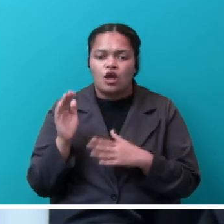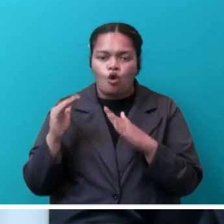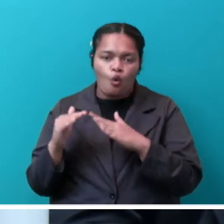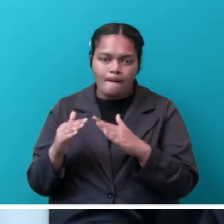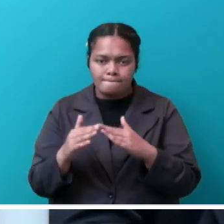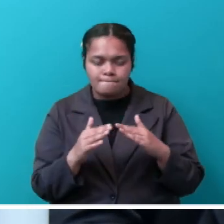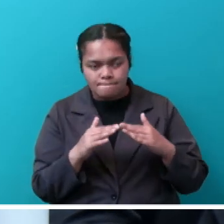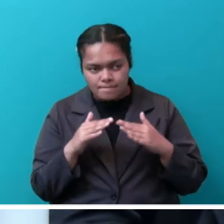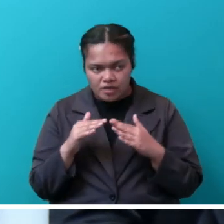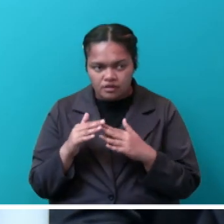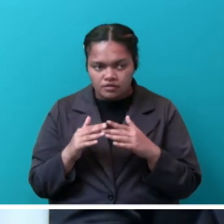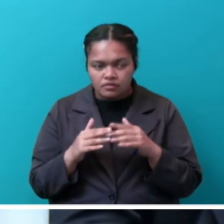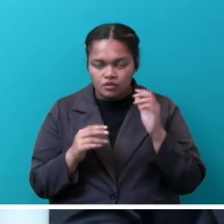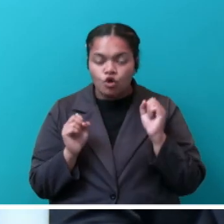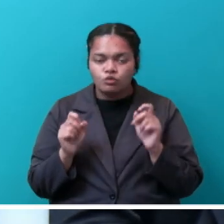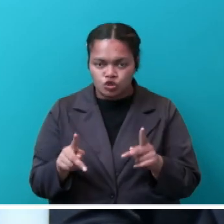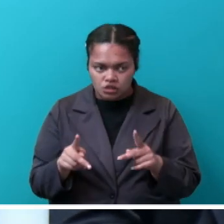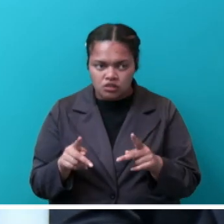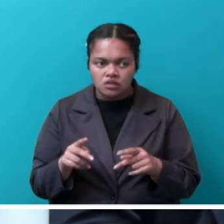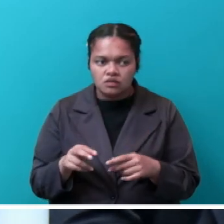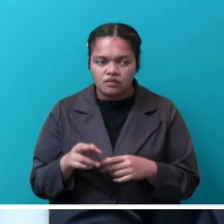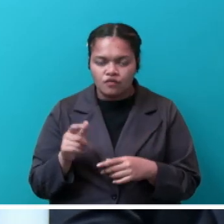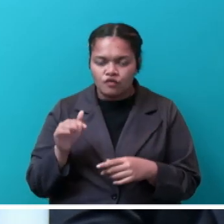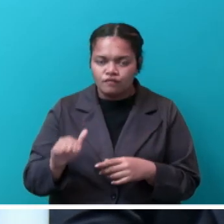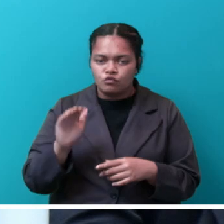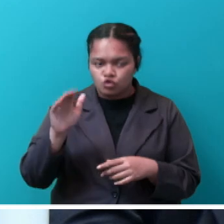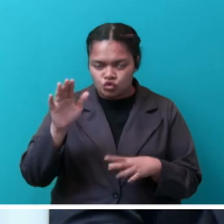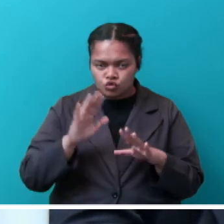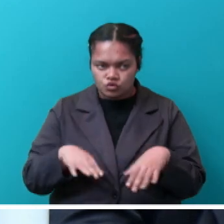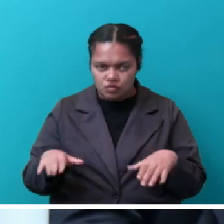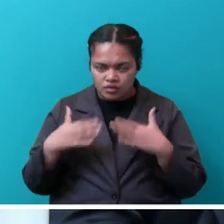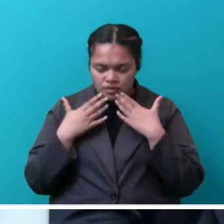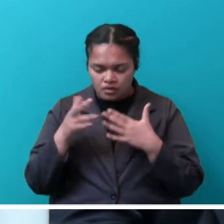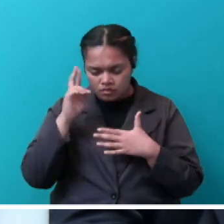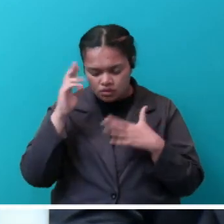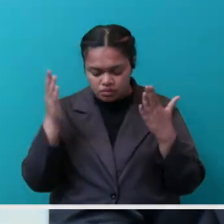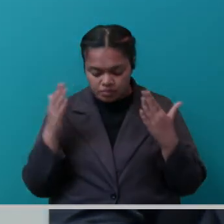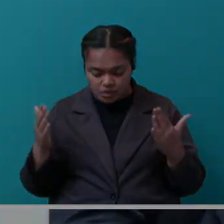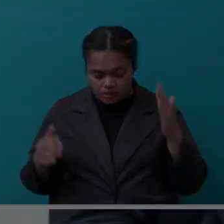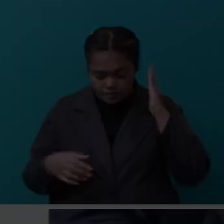opportunity, and pride for future generations. Thank you, Mr. Speaker.